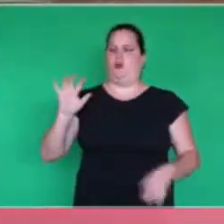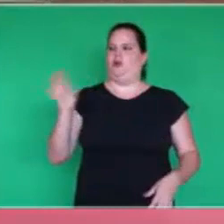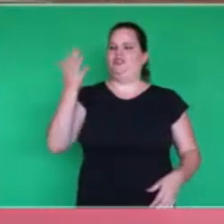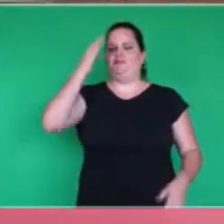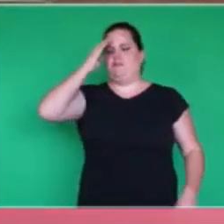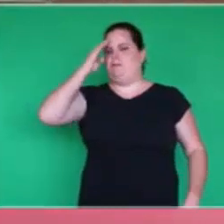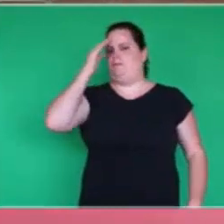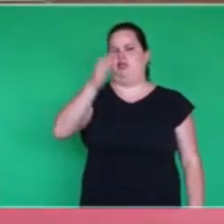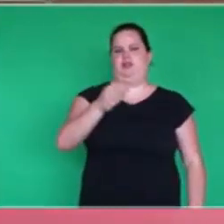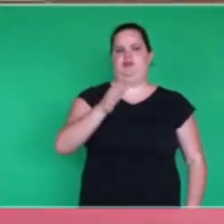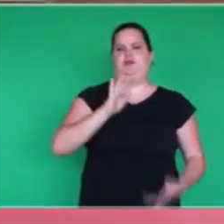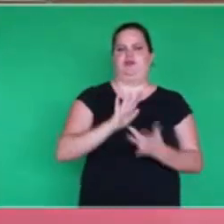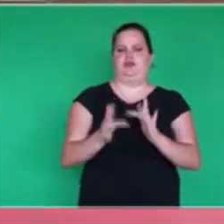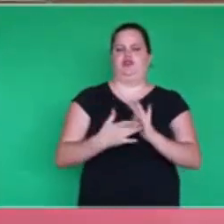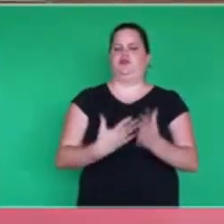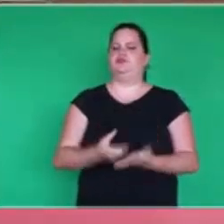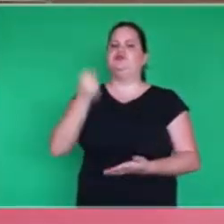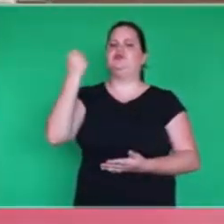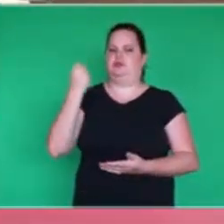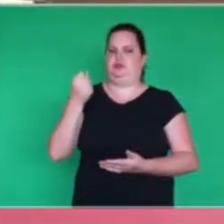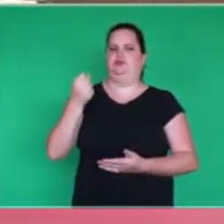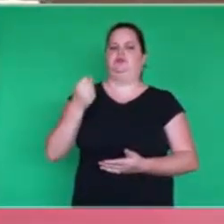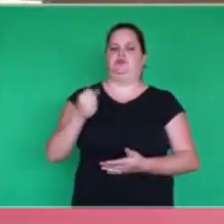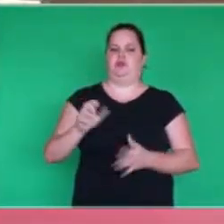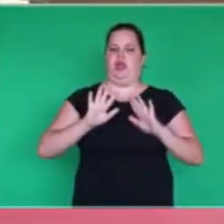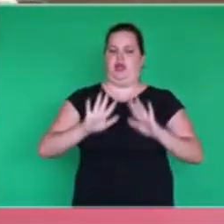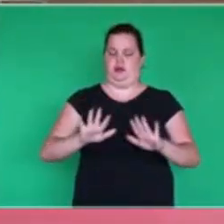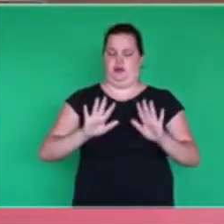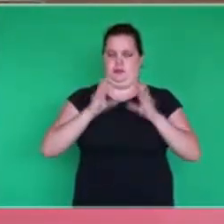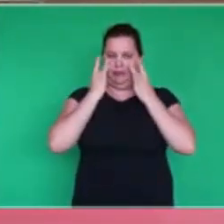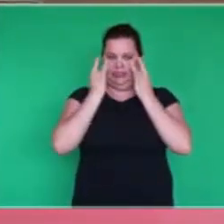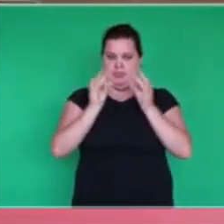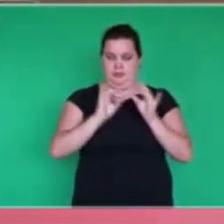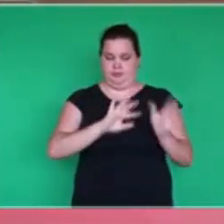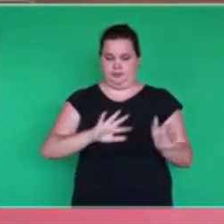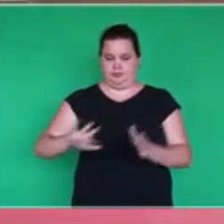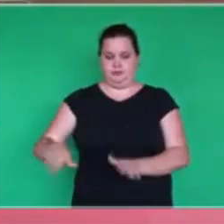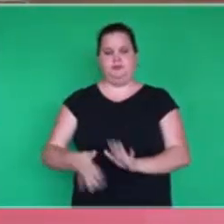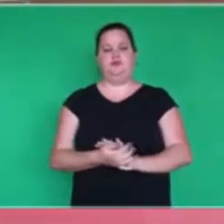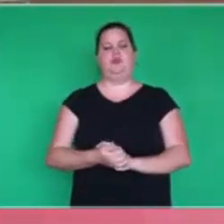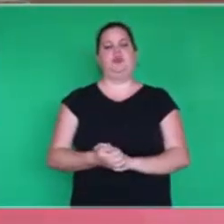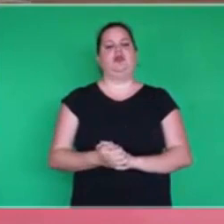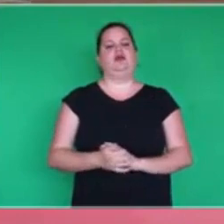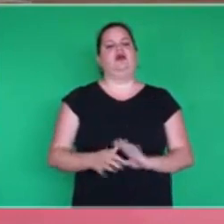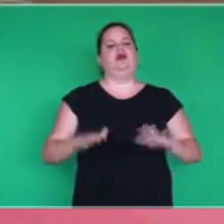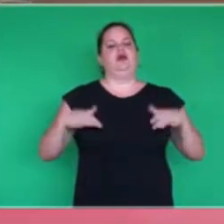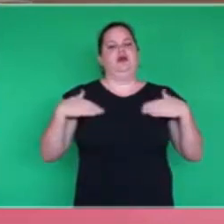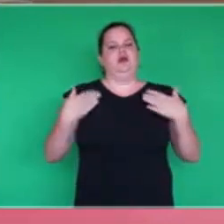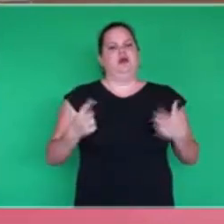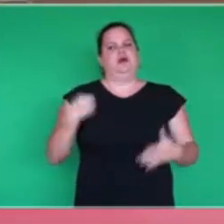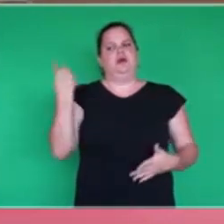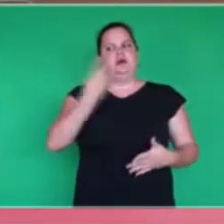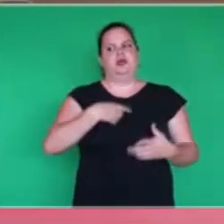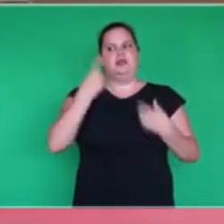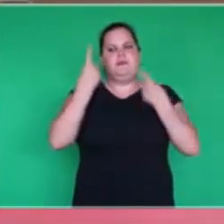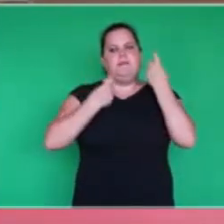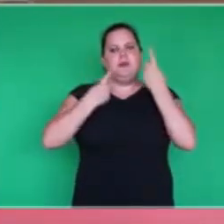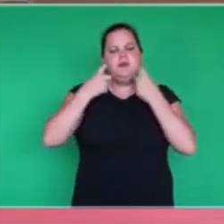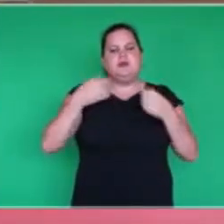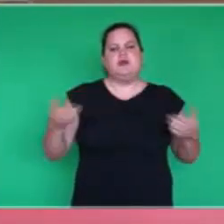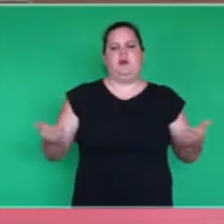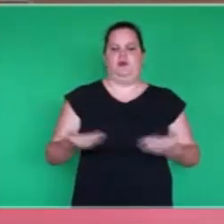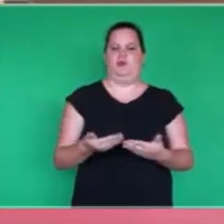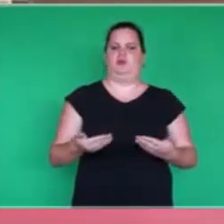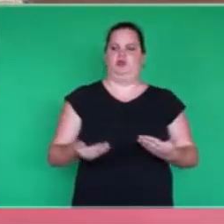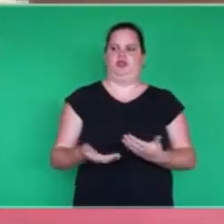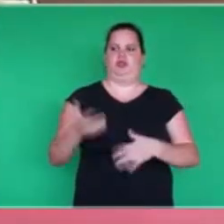who are here, those who are listening to this class, these will be a set of important classes, not